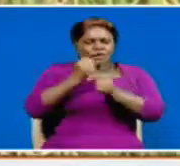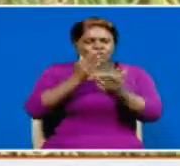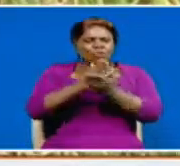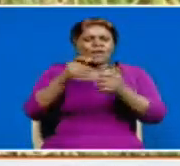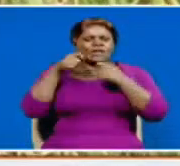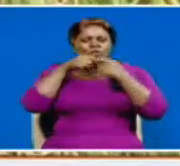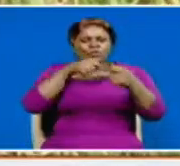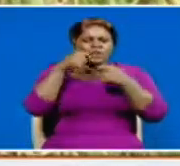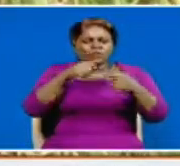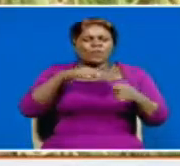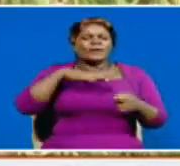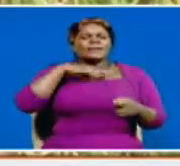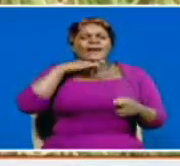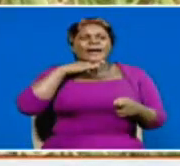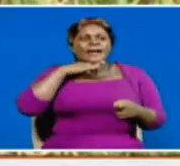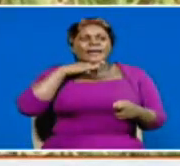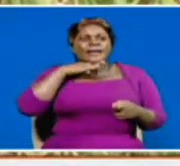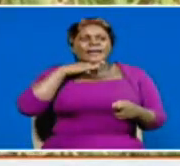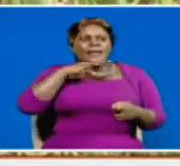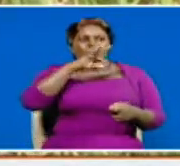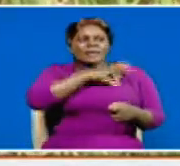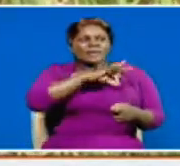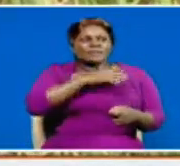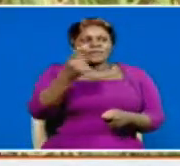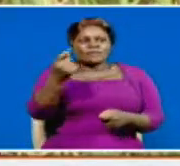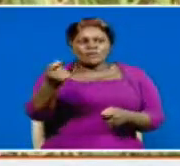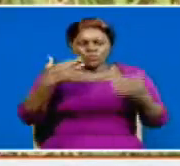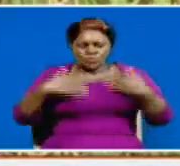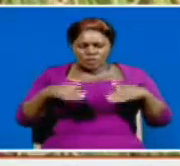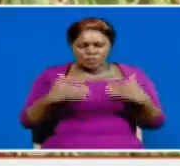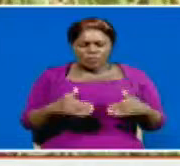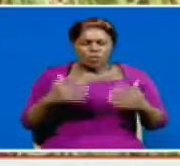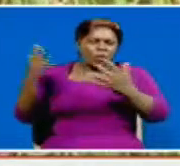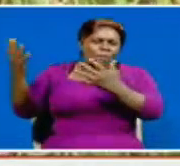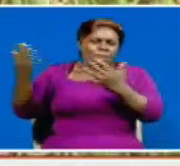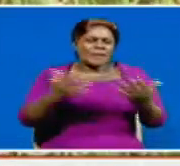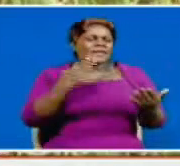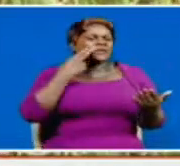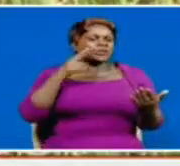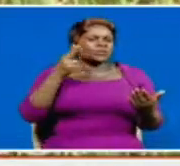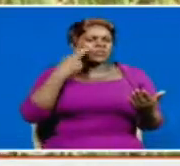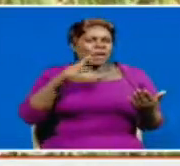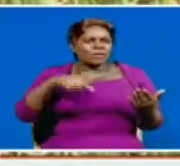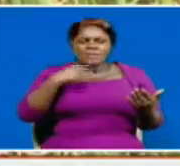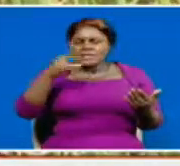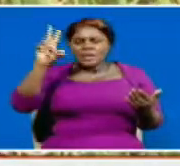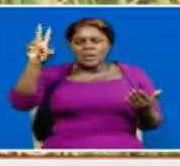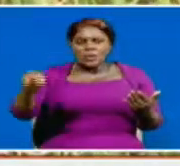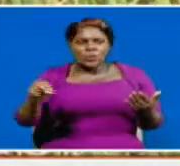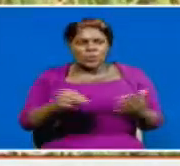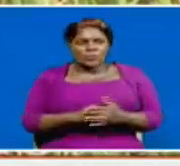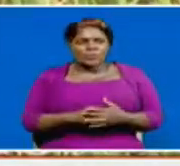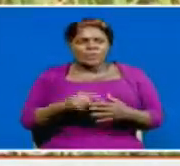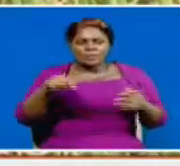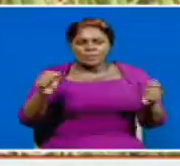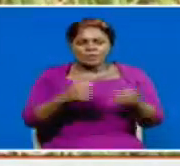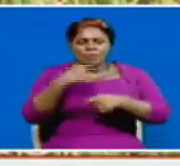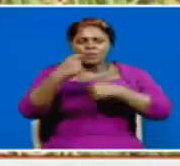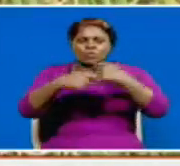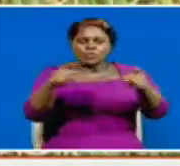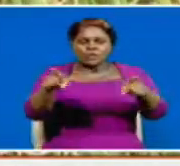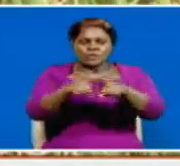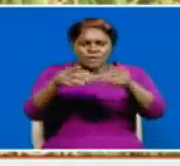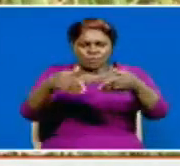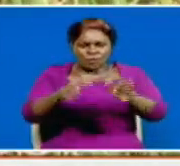sugar industry dies. So that it benefits a few people when you need to import sugar. Nasi nasema hapana. Hatuendelea hivyo kwa